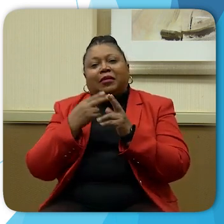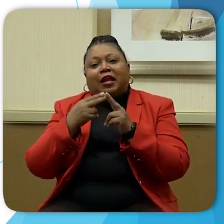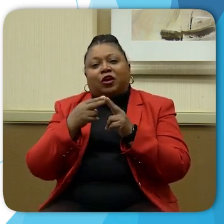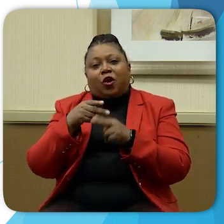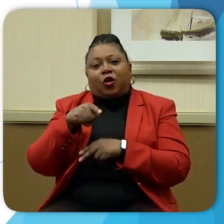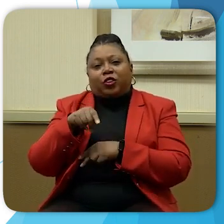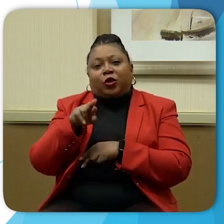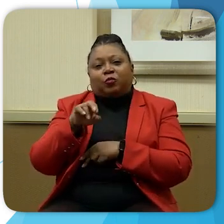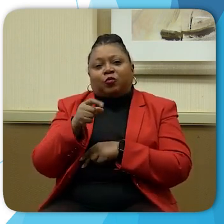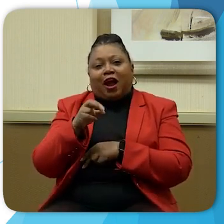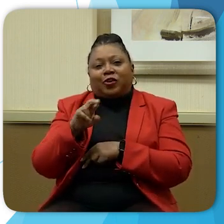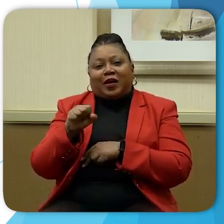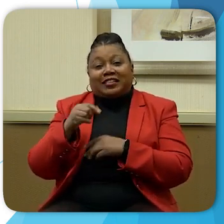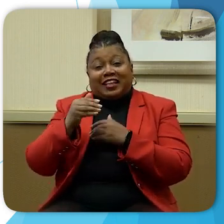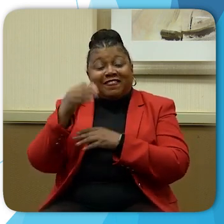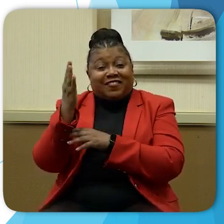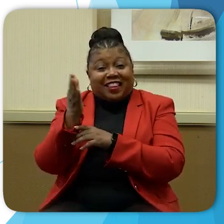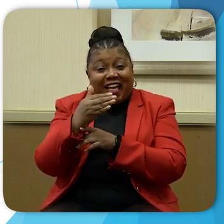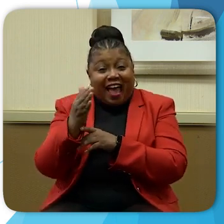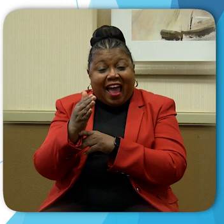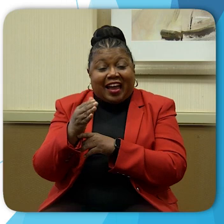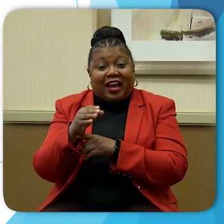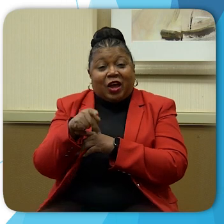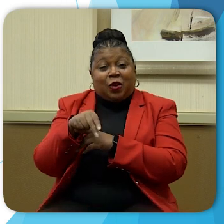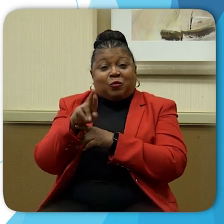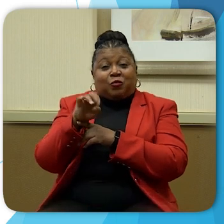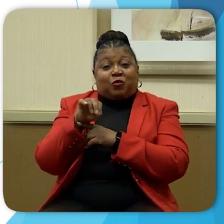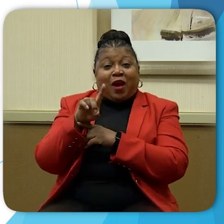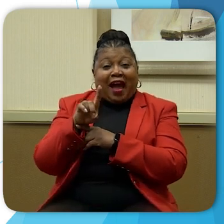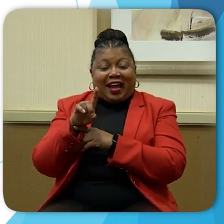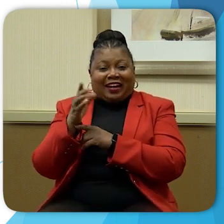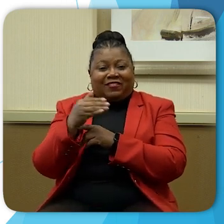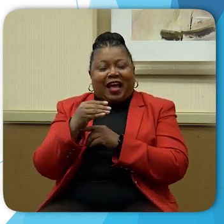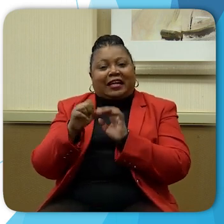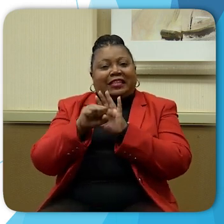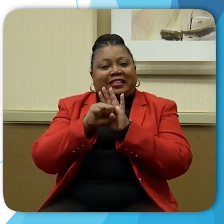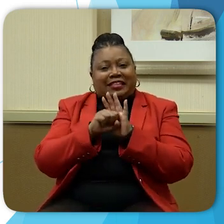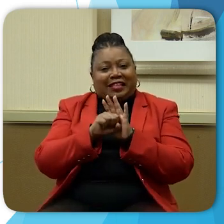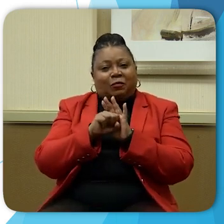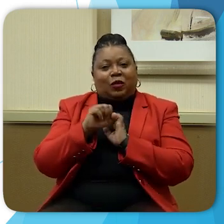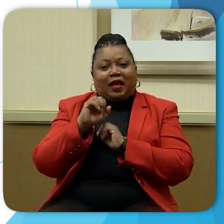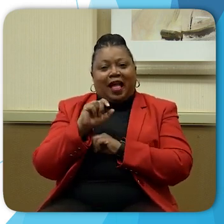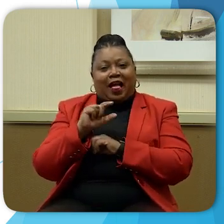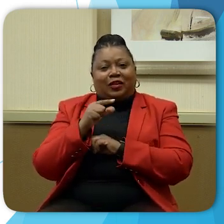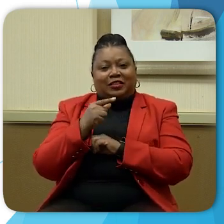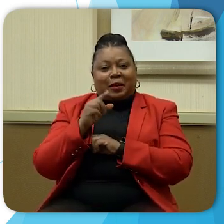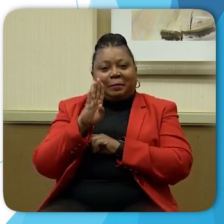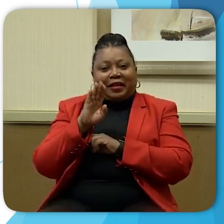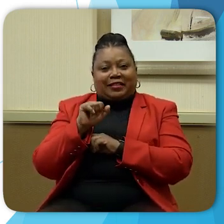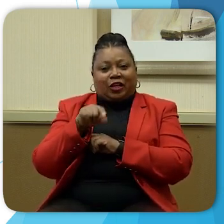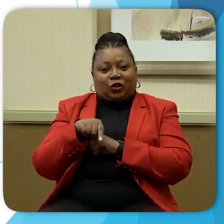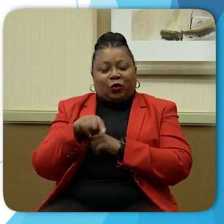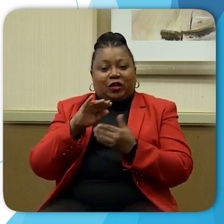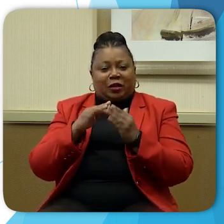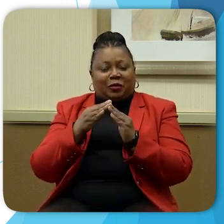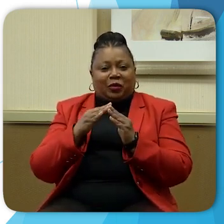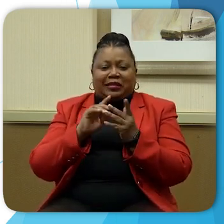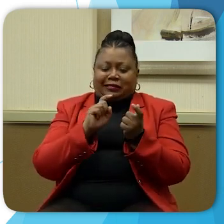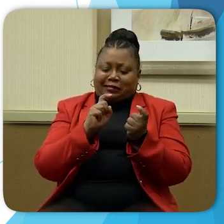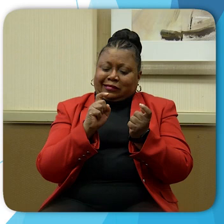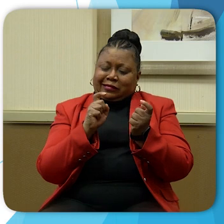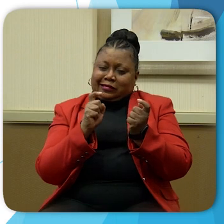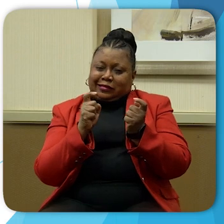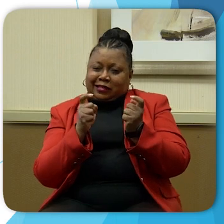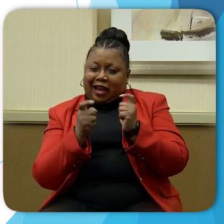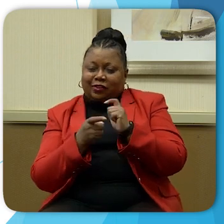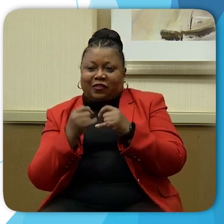the progress flag. So the pride flag, as a symbol of the LGBTQ community, has undergone some